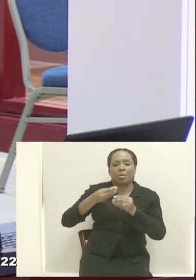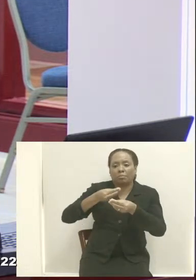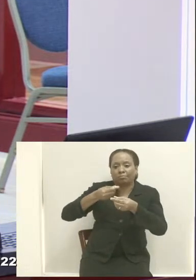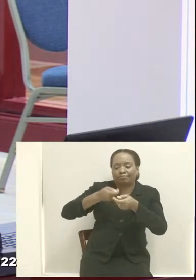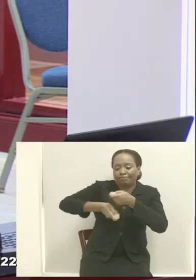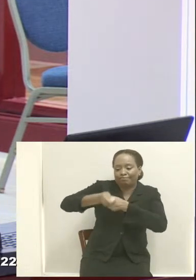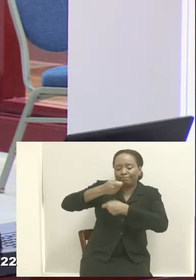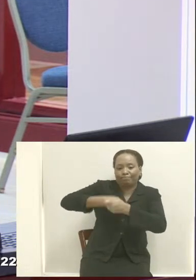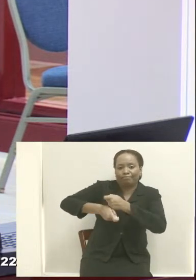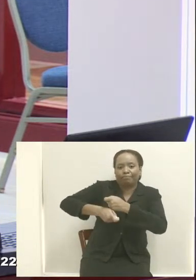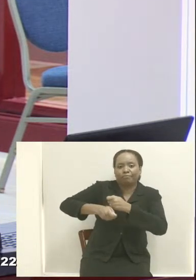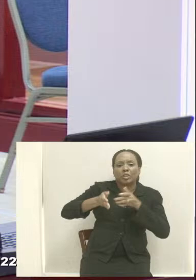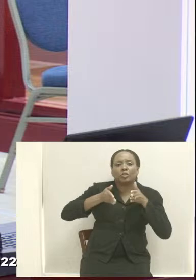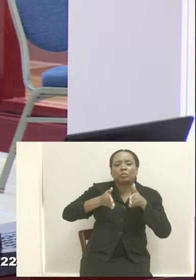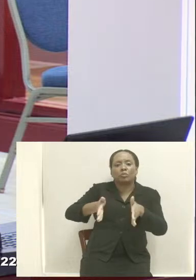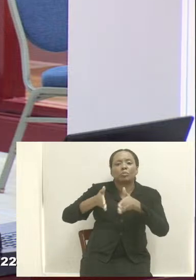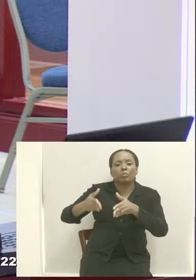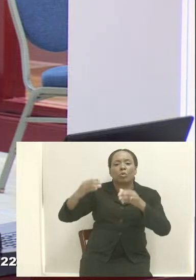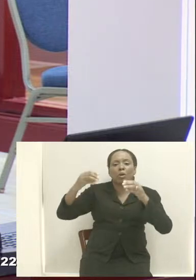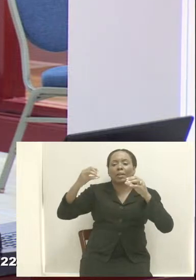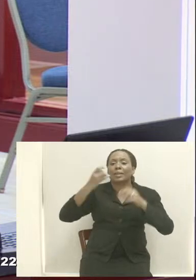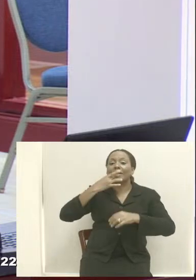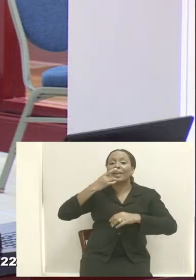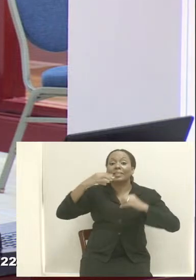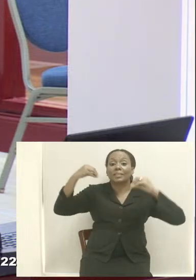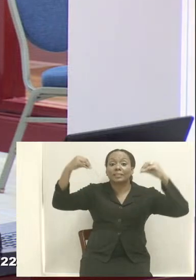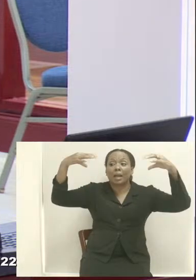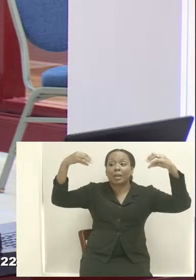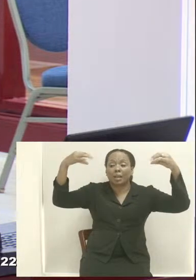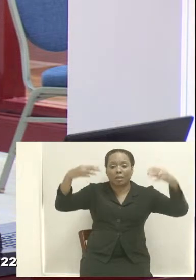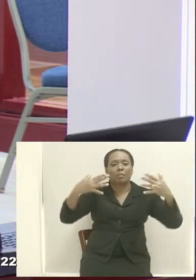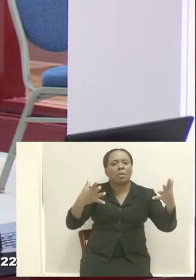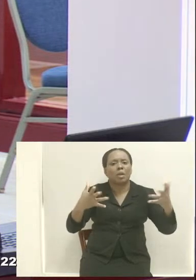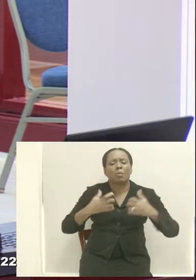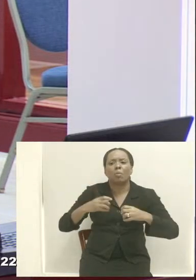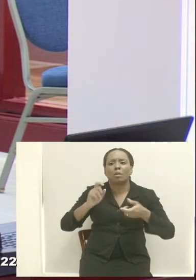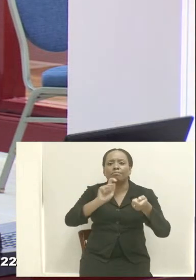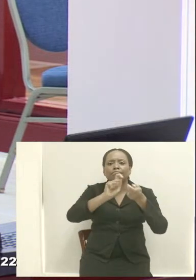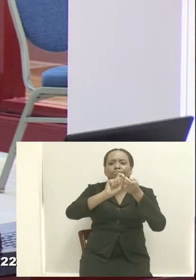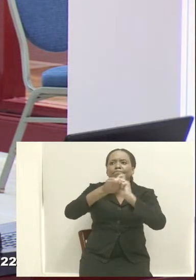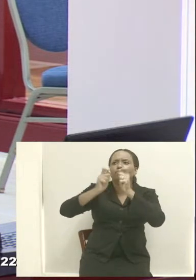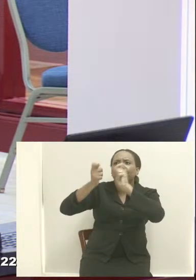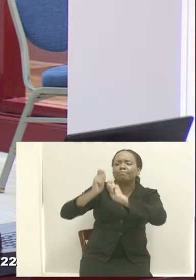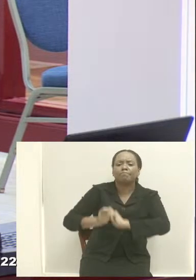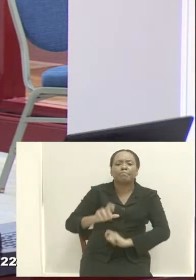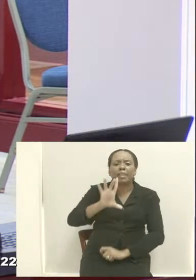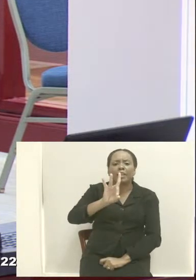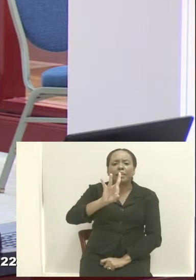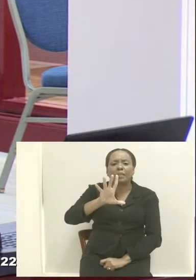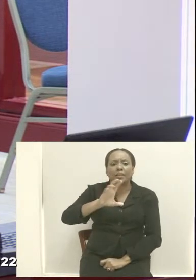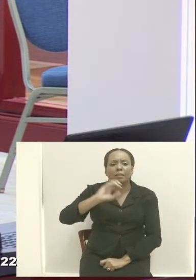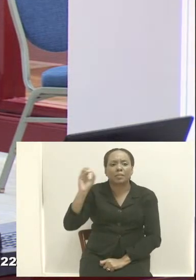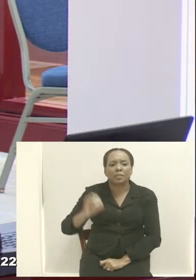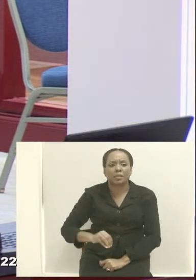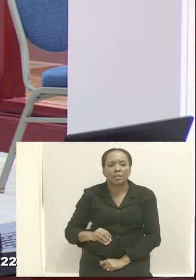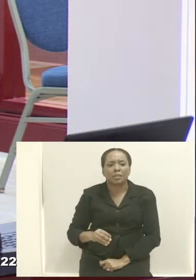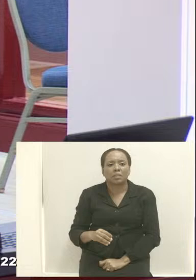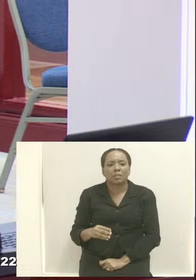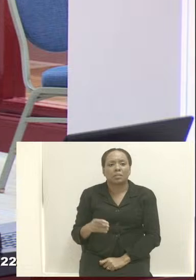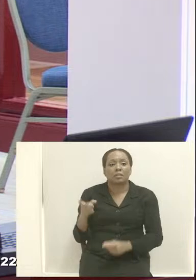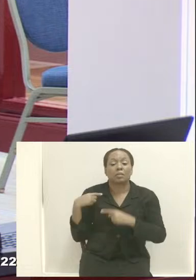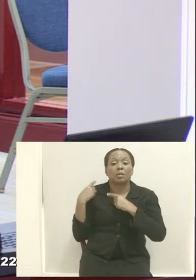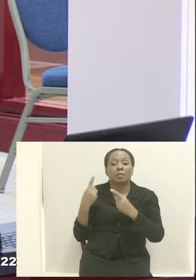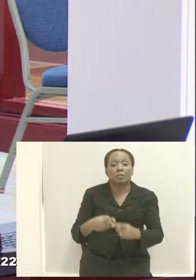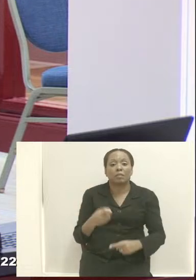to retrofit 85% of the streetlights in Barbados, and I'm happy to report that we've actually exceeded that target. To date, we